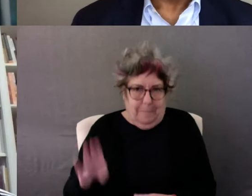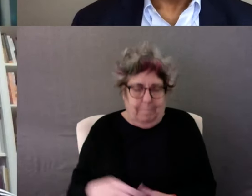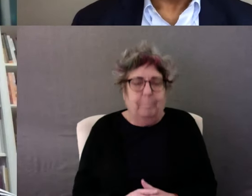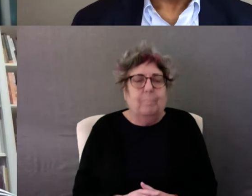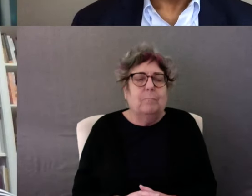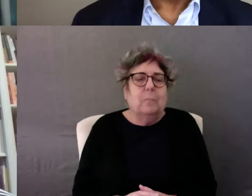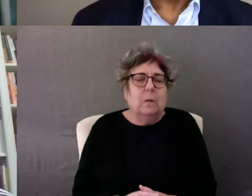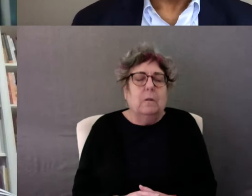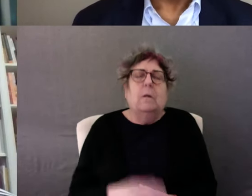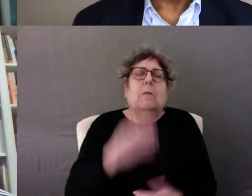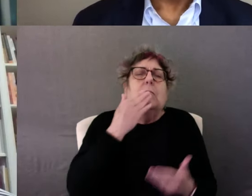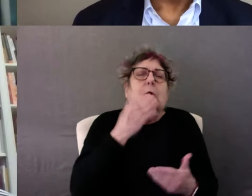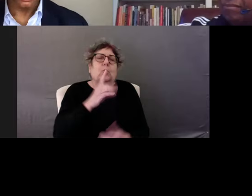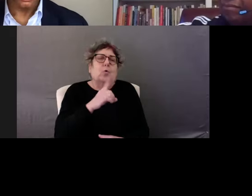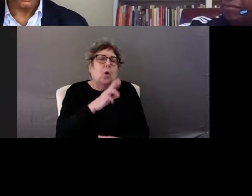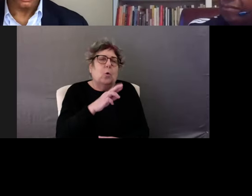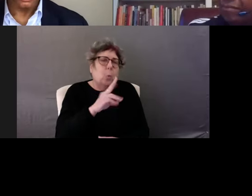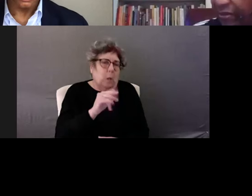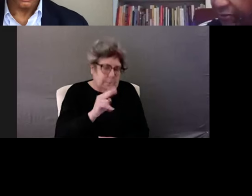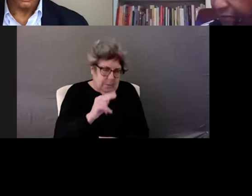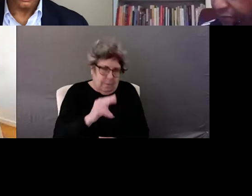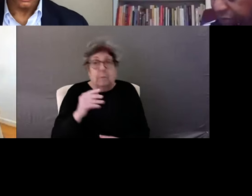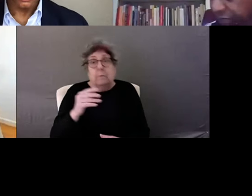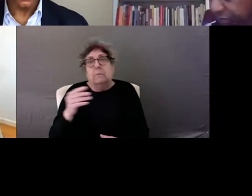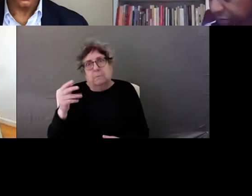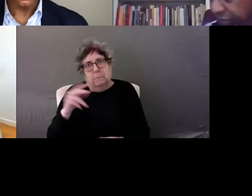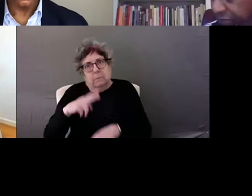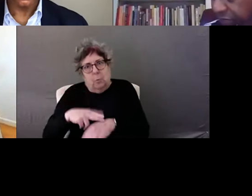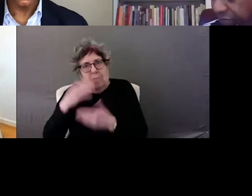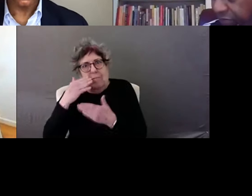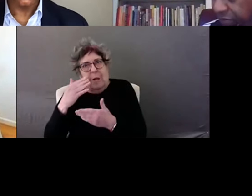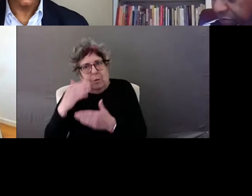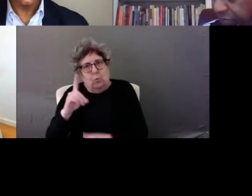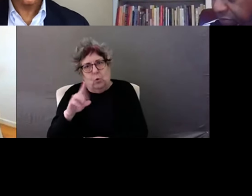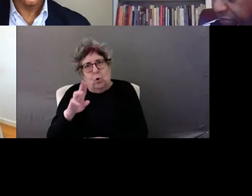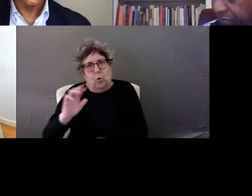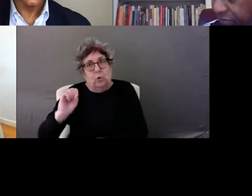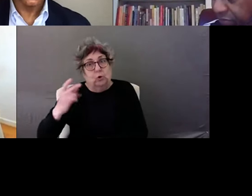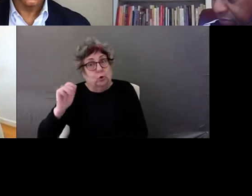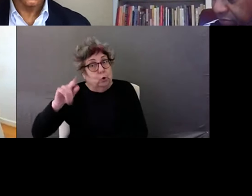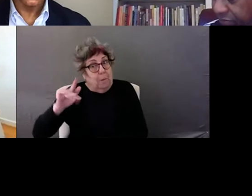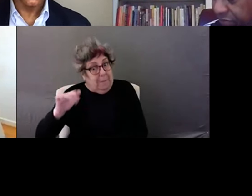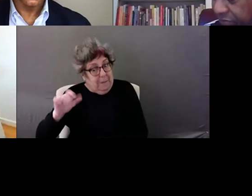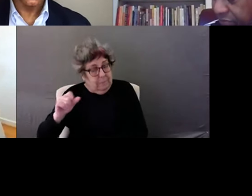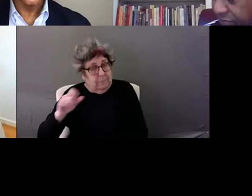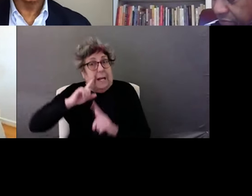and certainly thank you, Dr. Sharpless, for answering questions that I had. Can you hear me now?